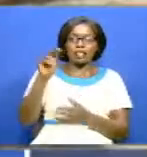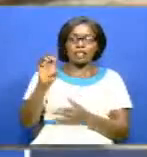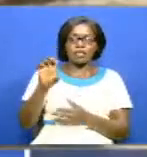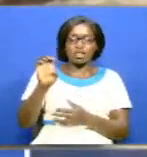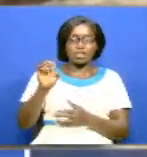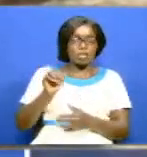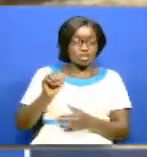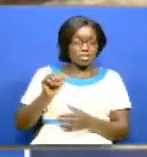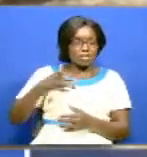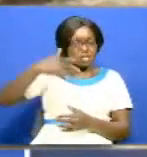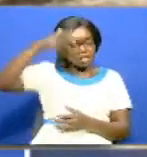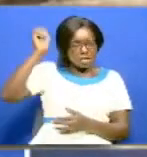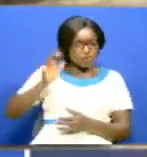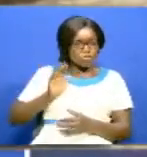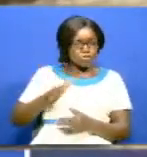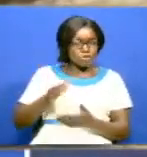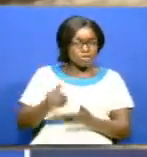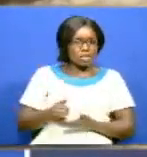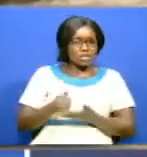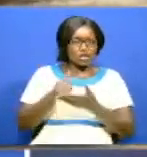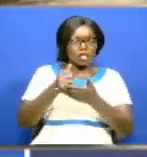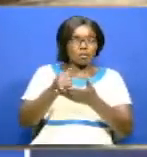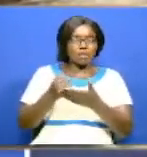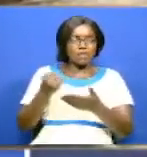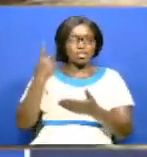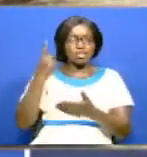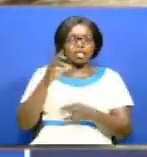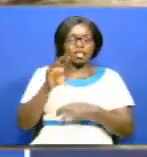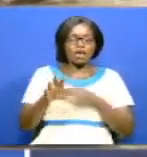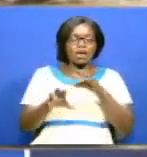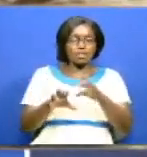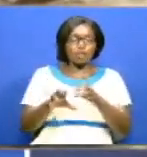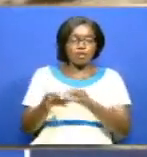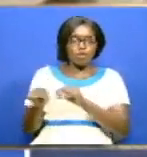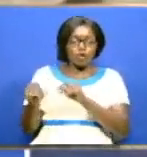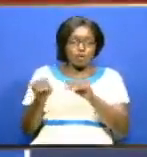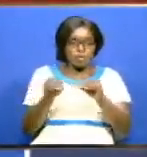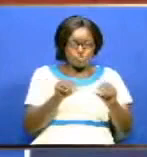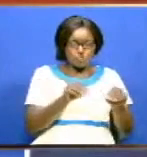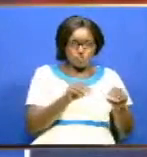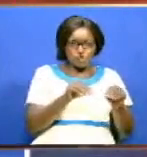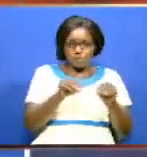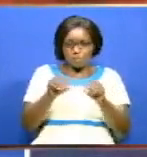team. Collaring helps in understanding an animal's movement. It is also